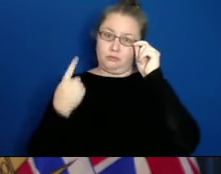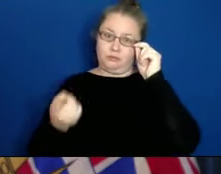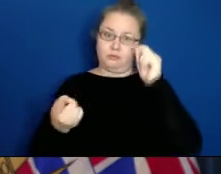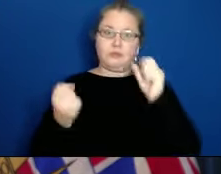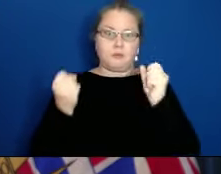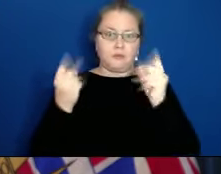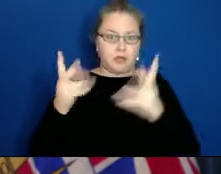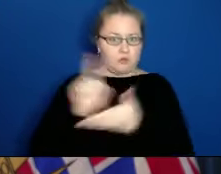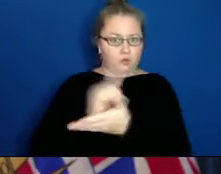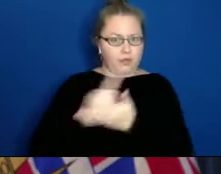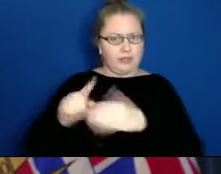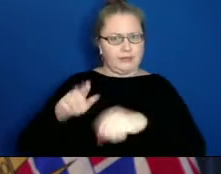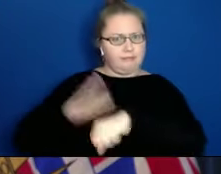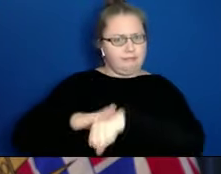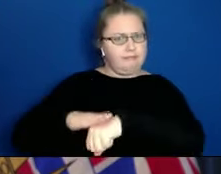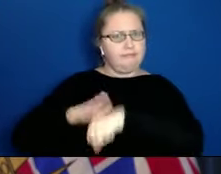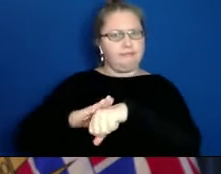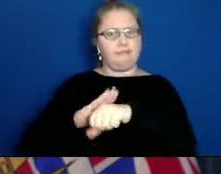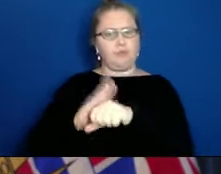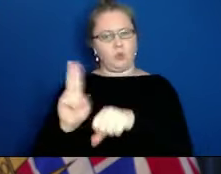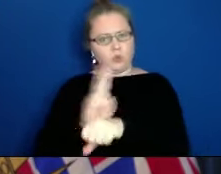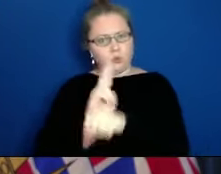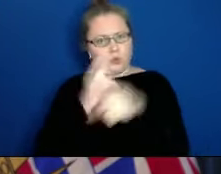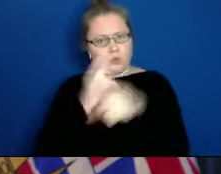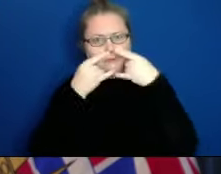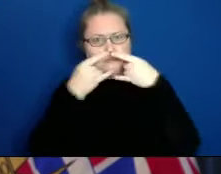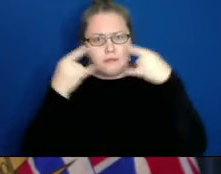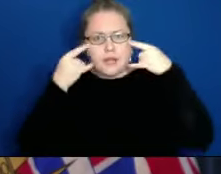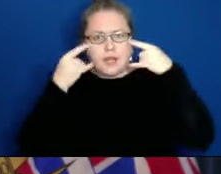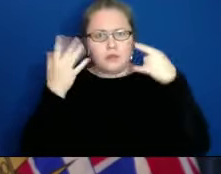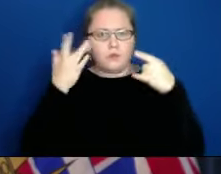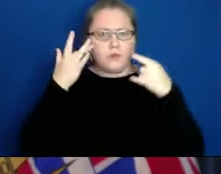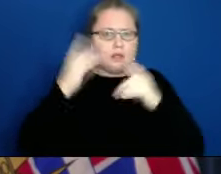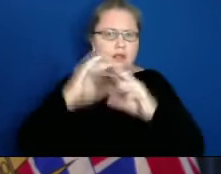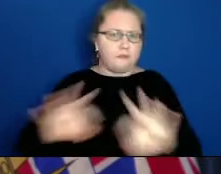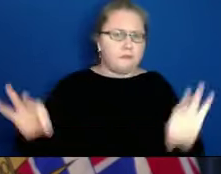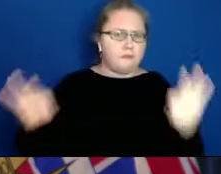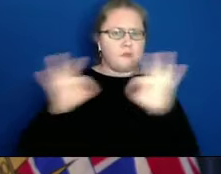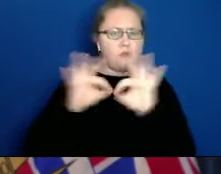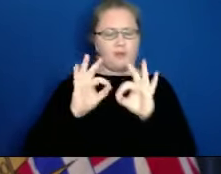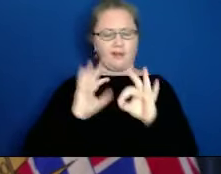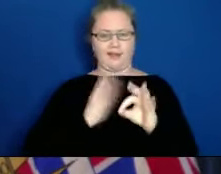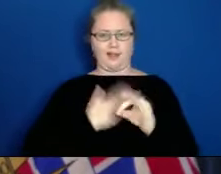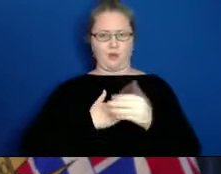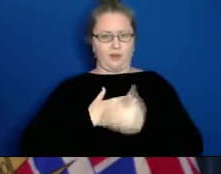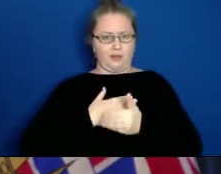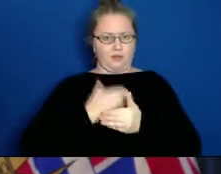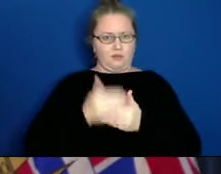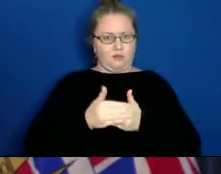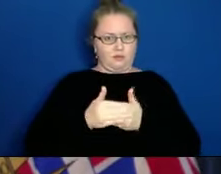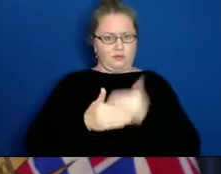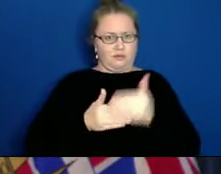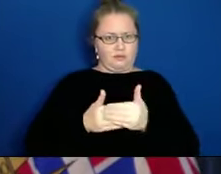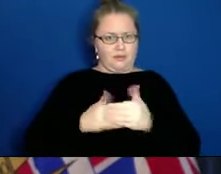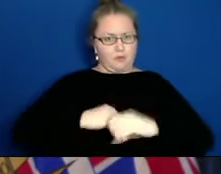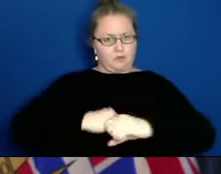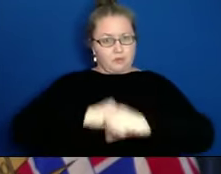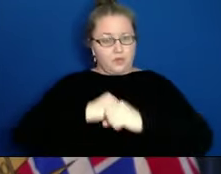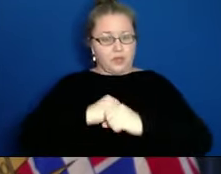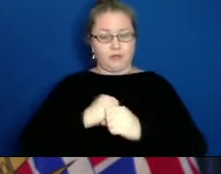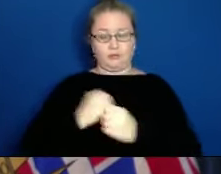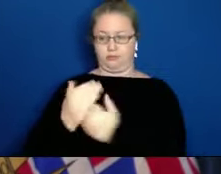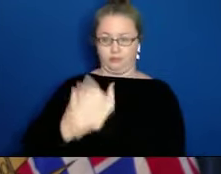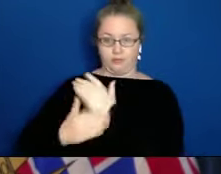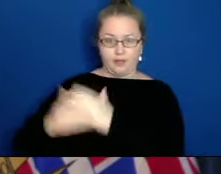have that can prevent transmission, along with those important things that we know work, like physical distancing, cleaning our